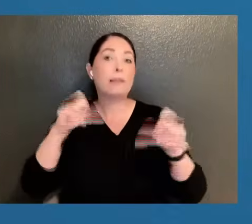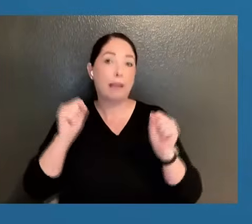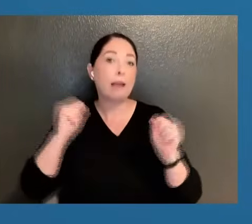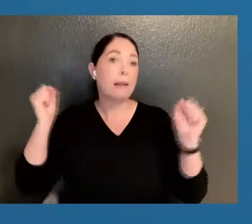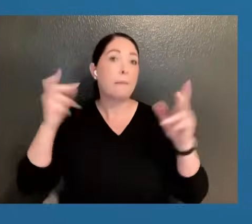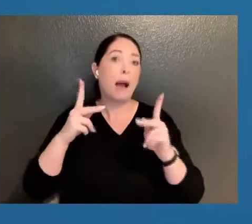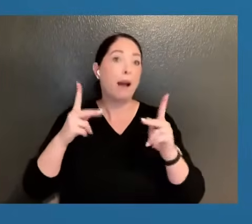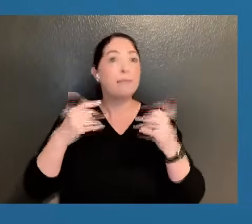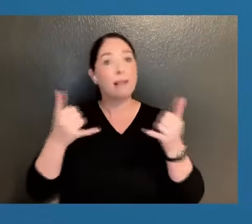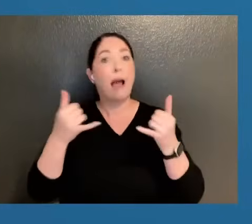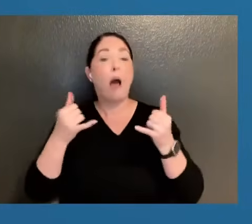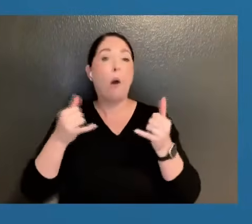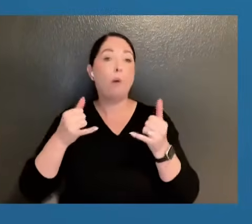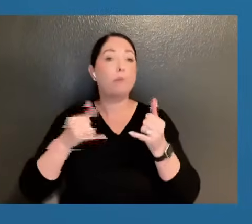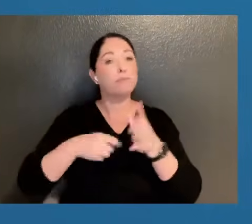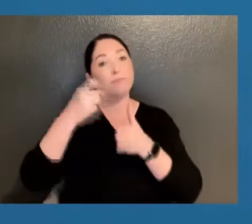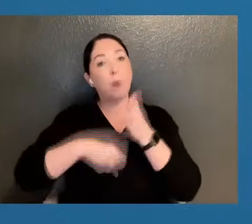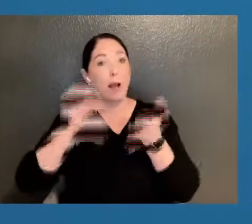of.